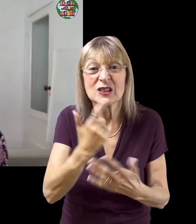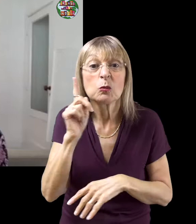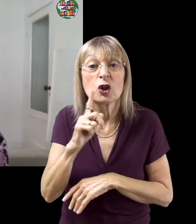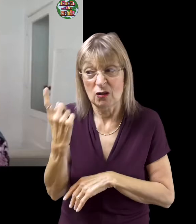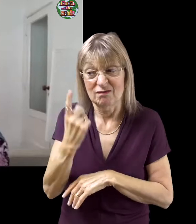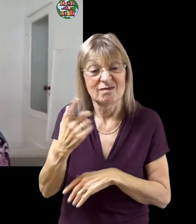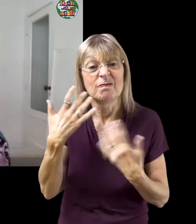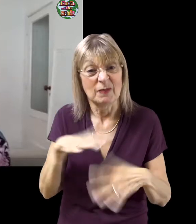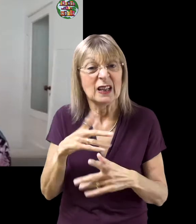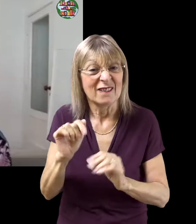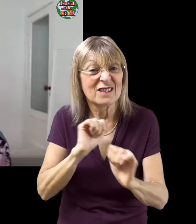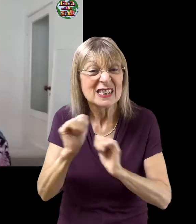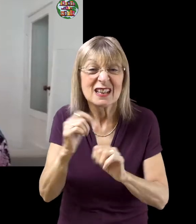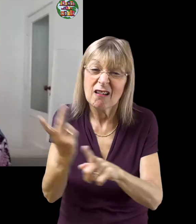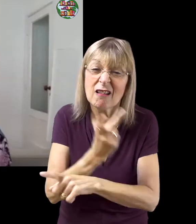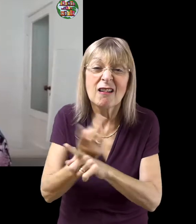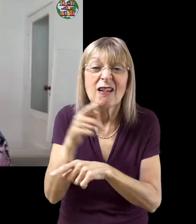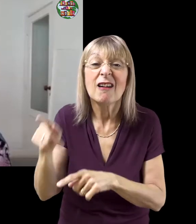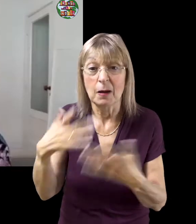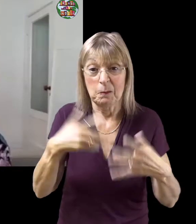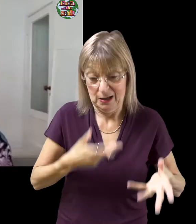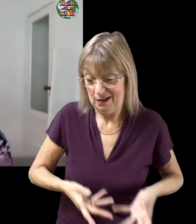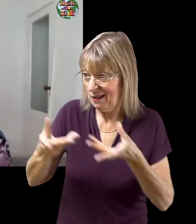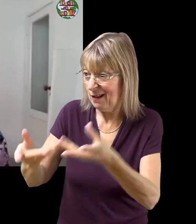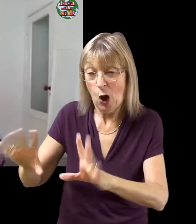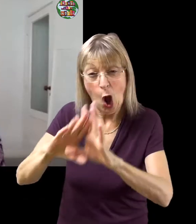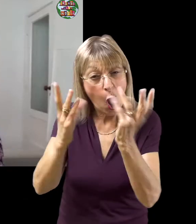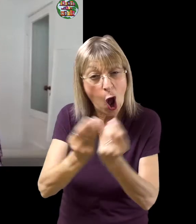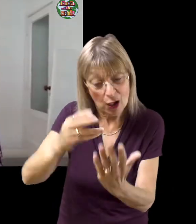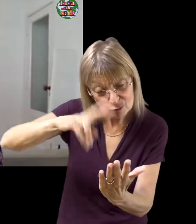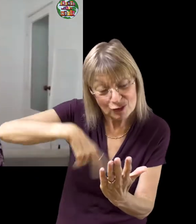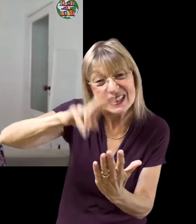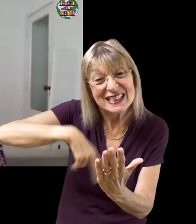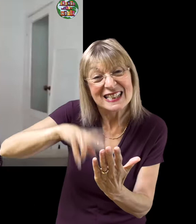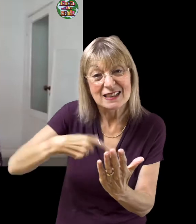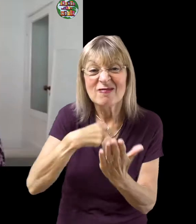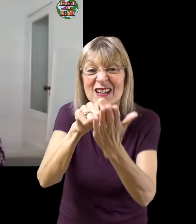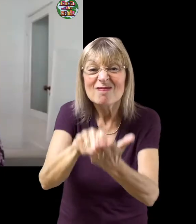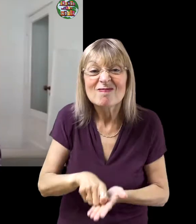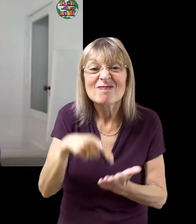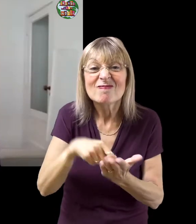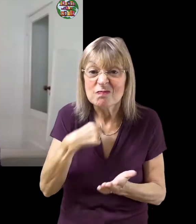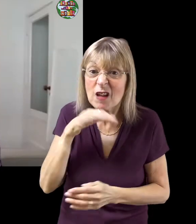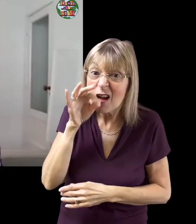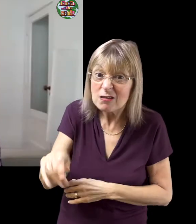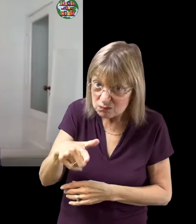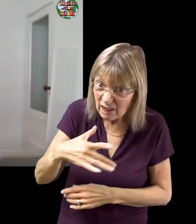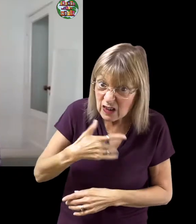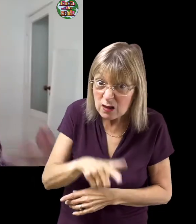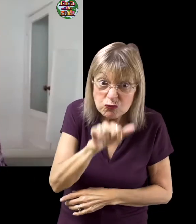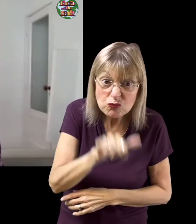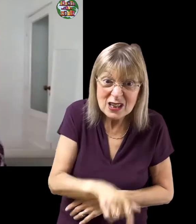it was published, this 17-year-old girl who suffered from epilepsy herself read the whole manuscript, and